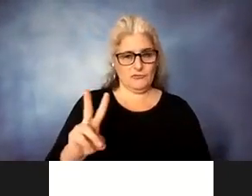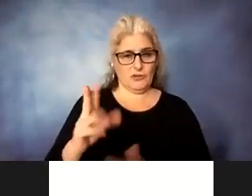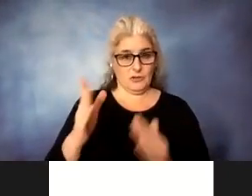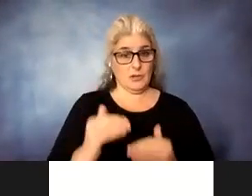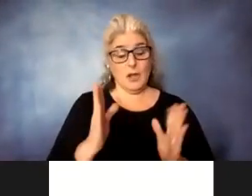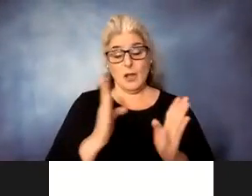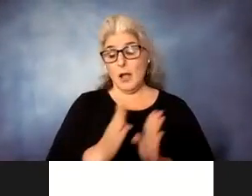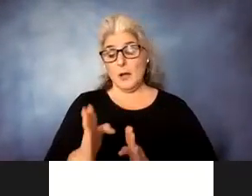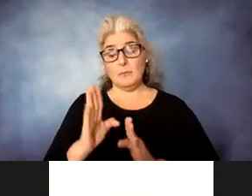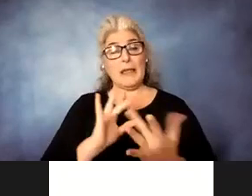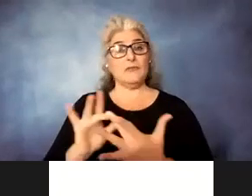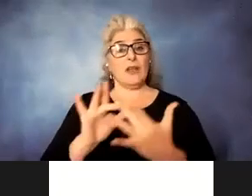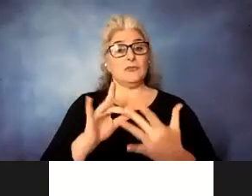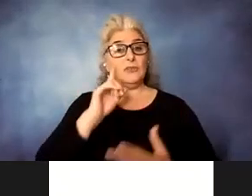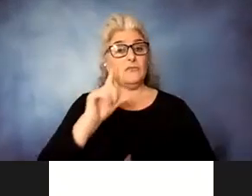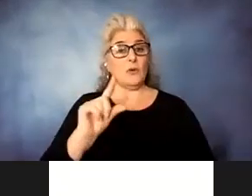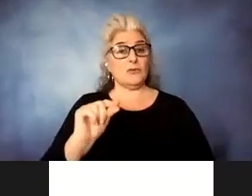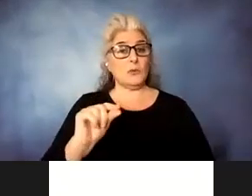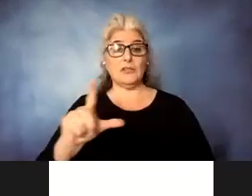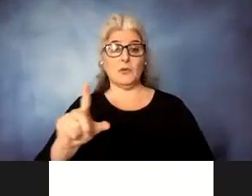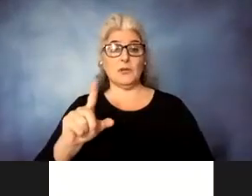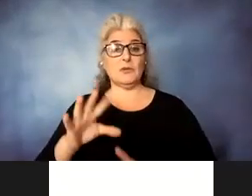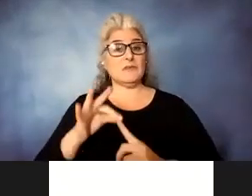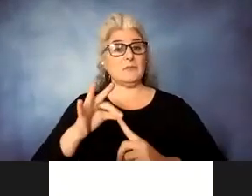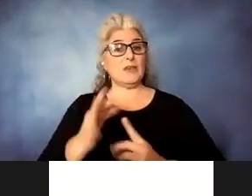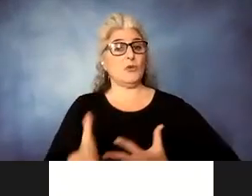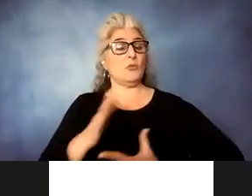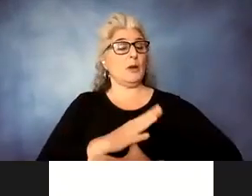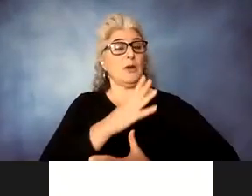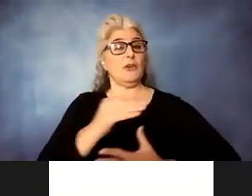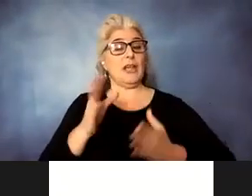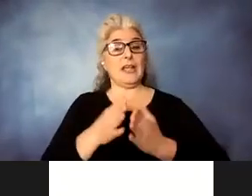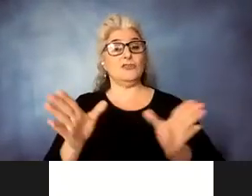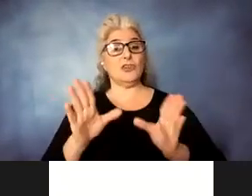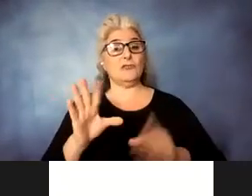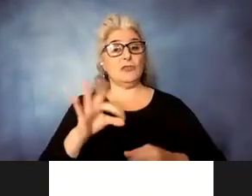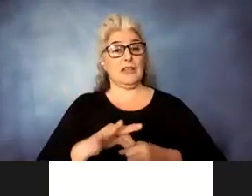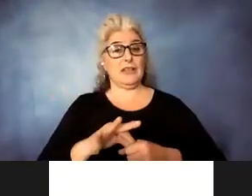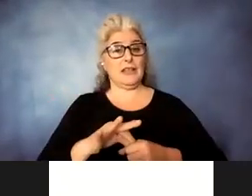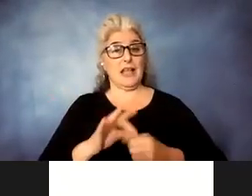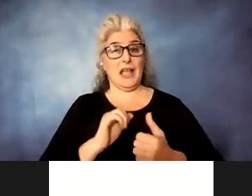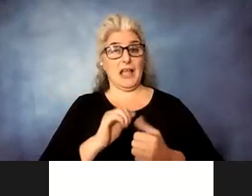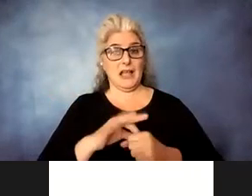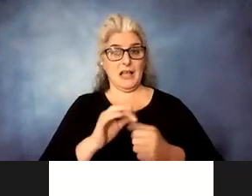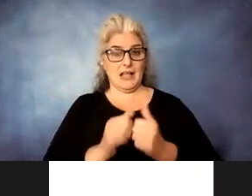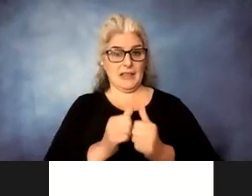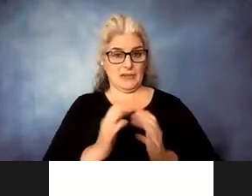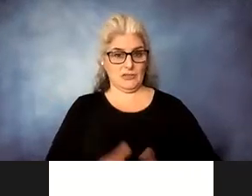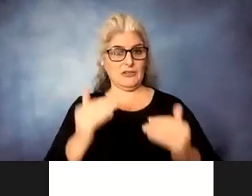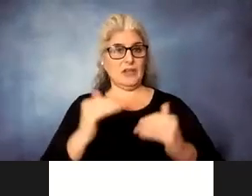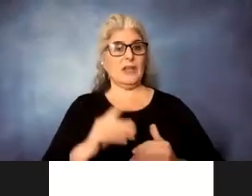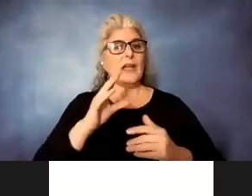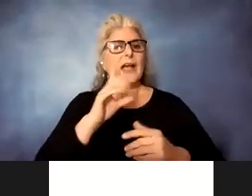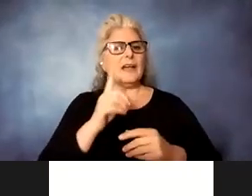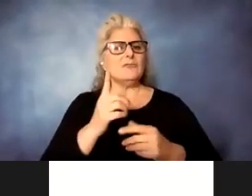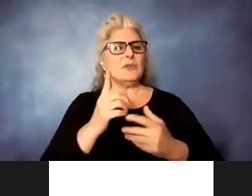2021 special primary and general elections. Take our voter-facing ranked choice voting in New York City presentation and customize it